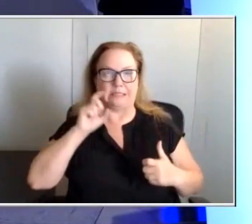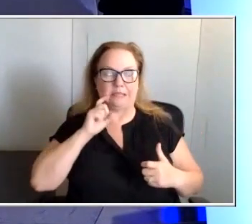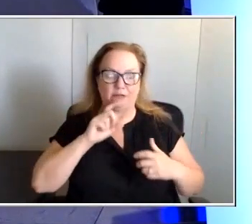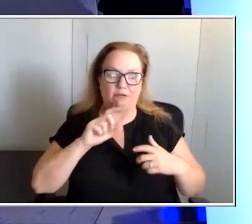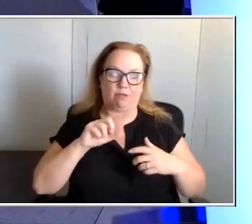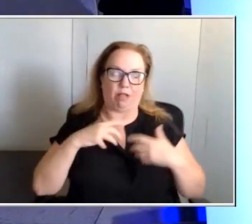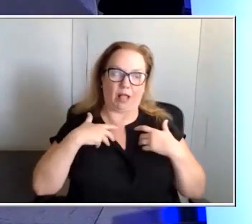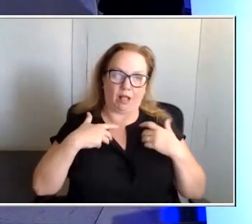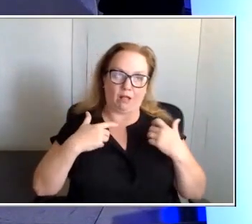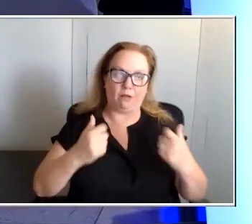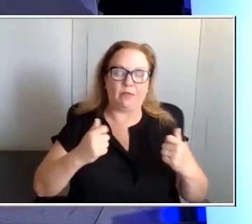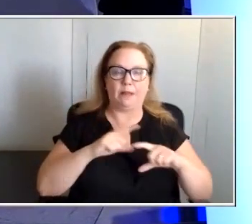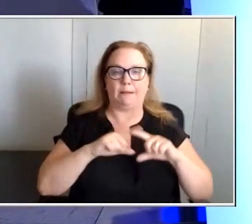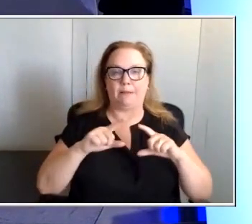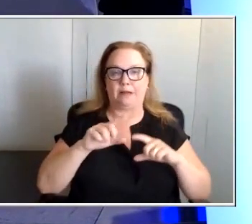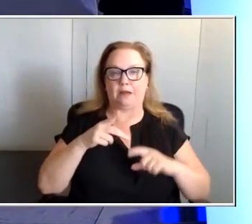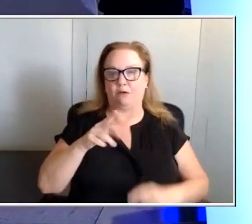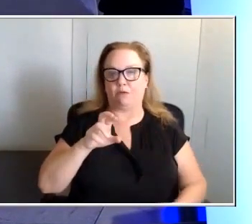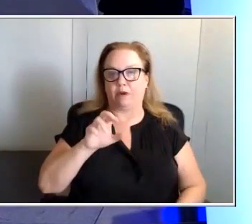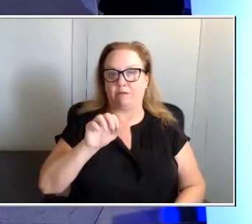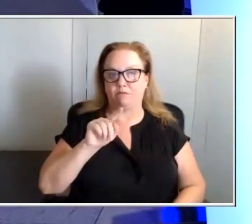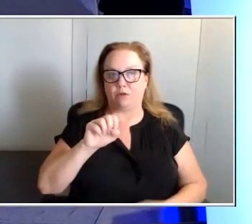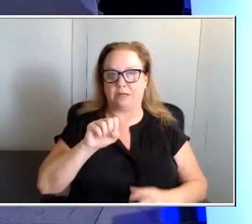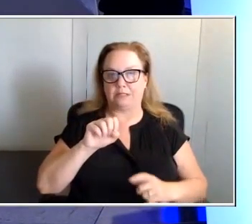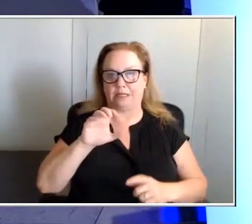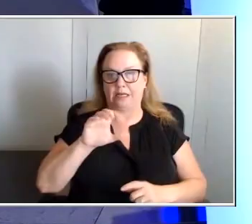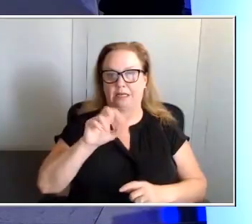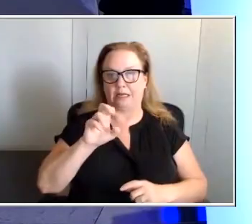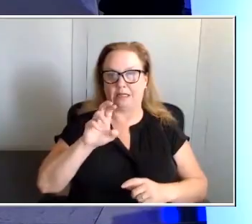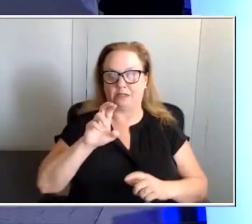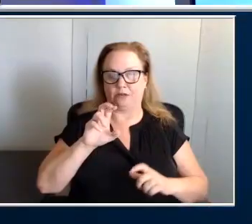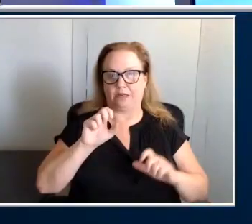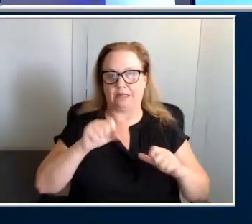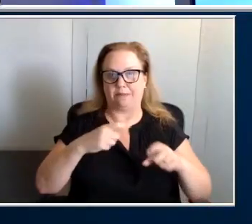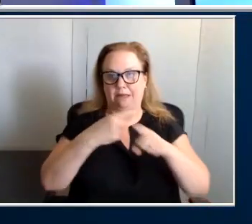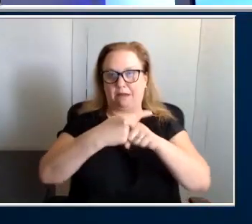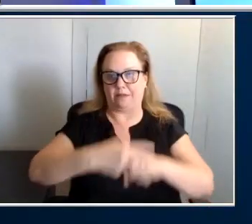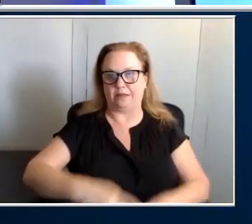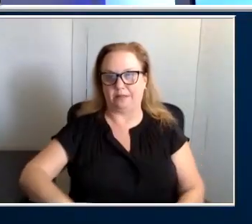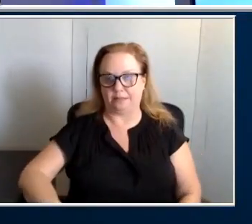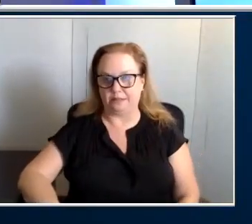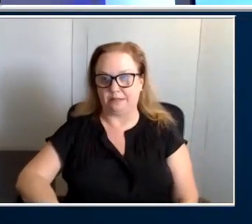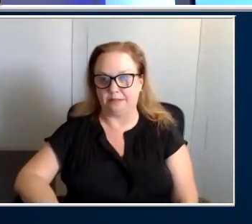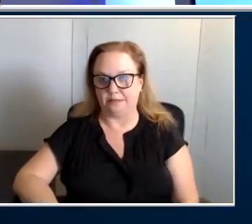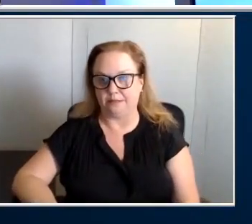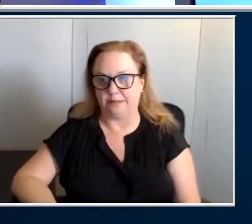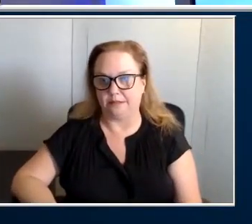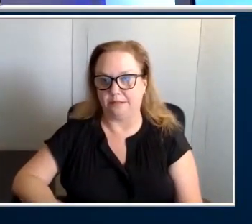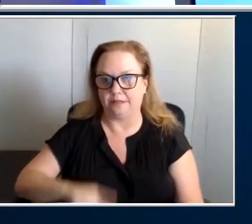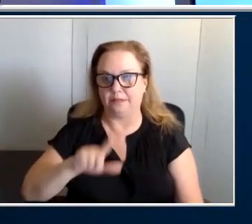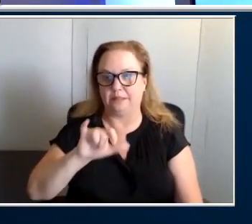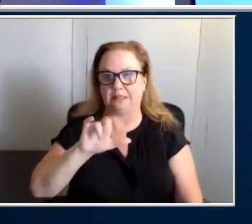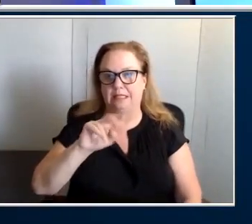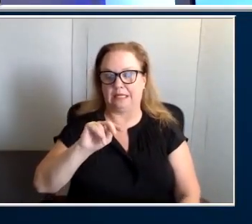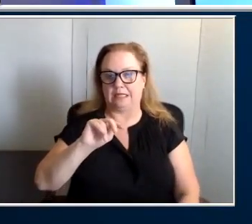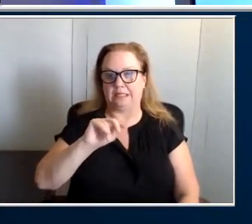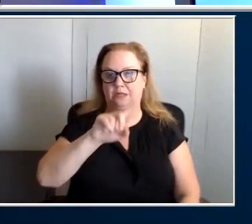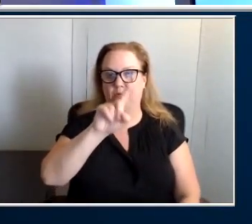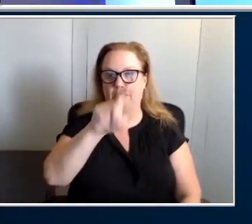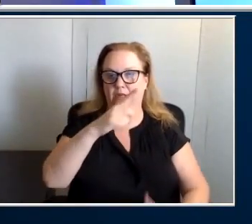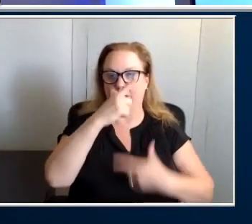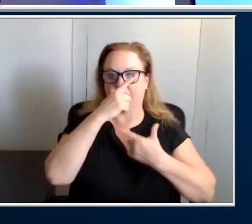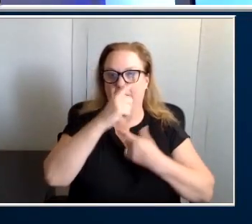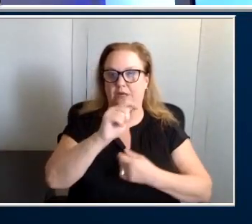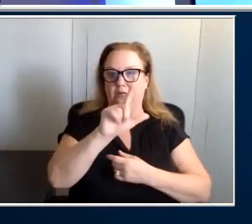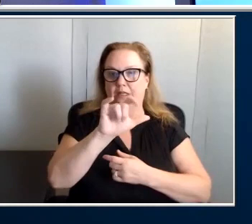also don't want to have prostate cancer. Those two things can be in conflict. Lynn has a question. This is interesting. Lynn wants to know